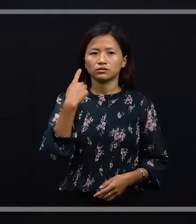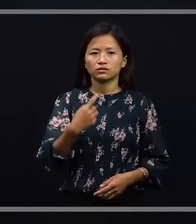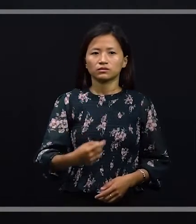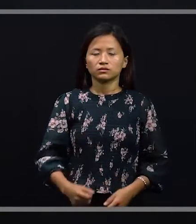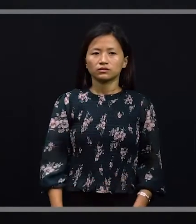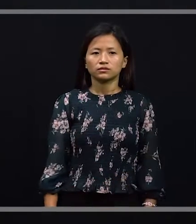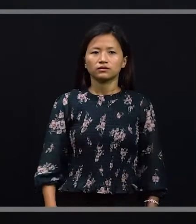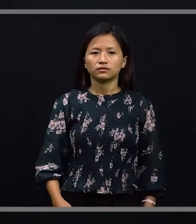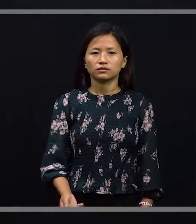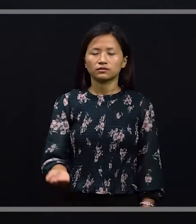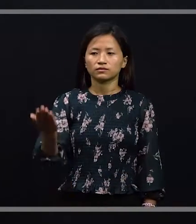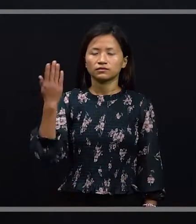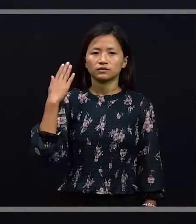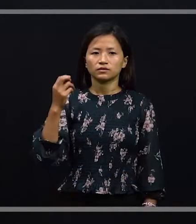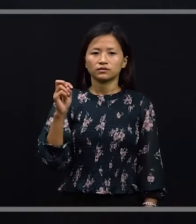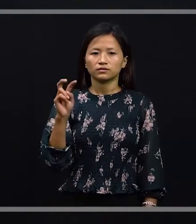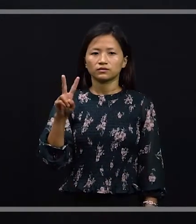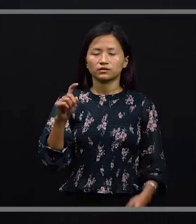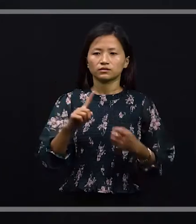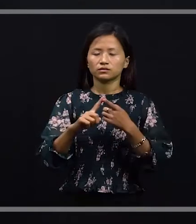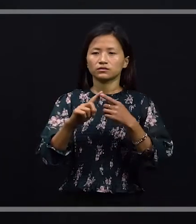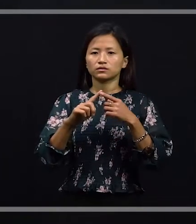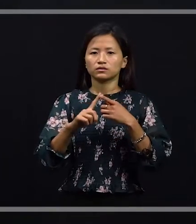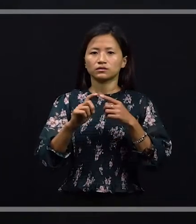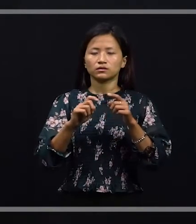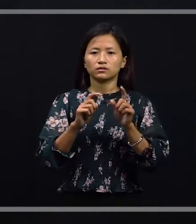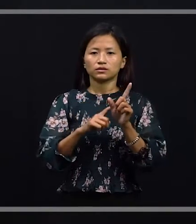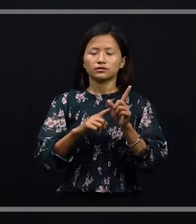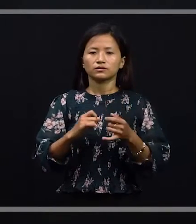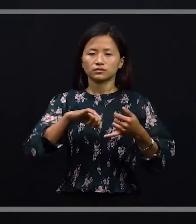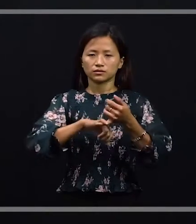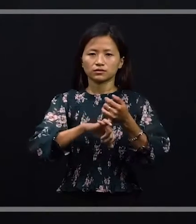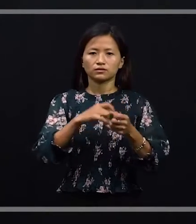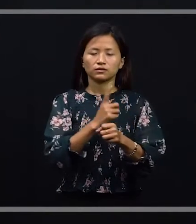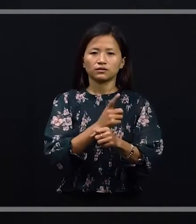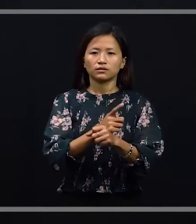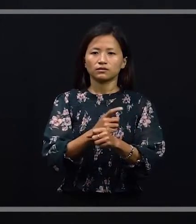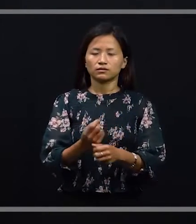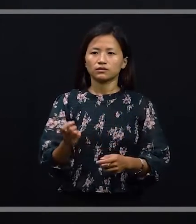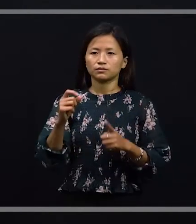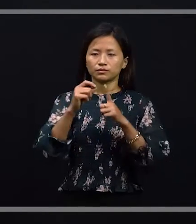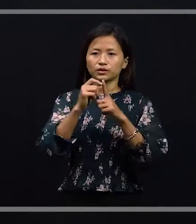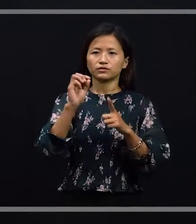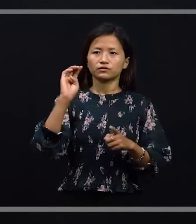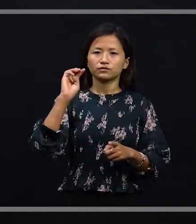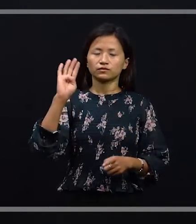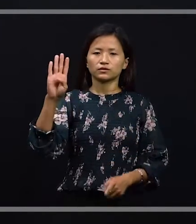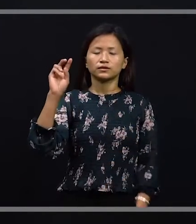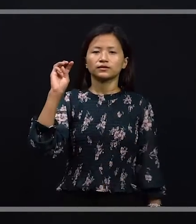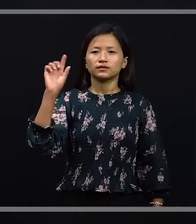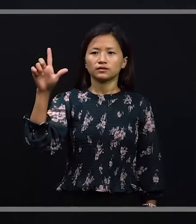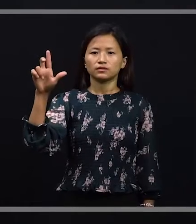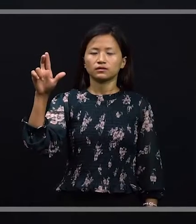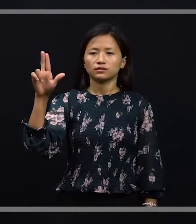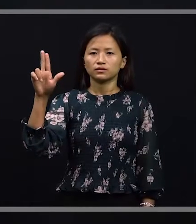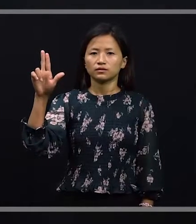and they cannot go beyond those guidelines. So it was an anti-democracy when it comes to caste system.